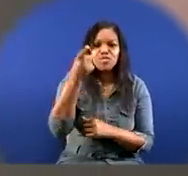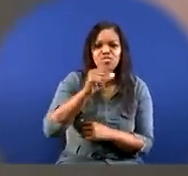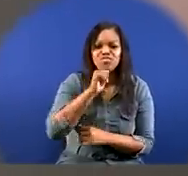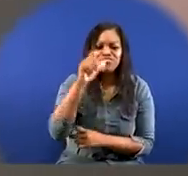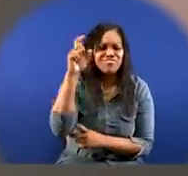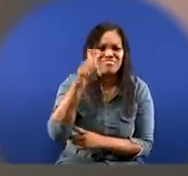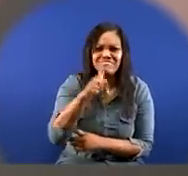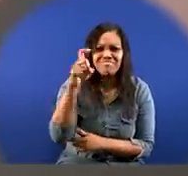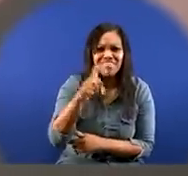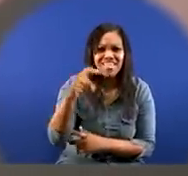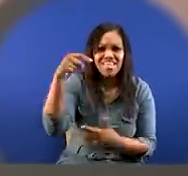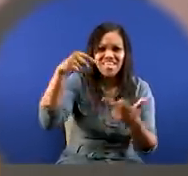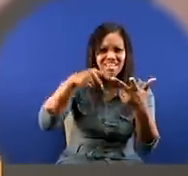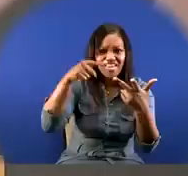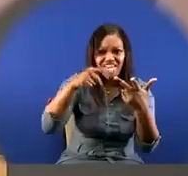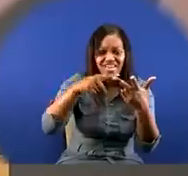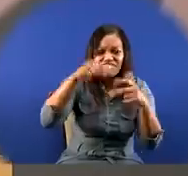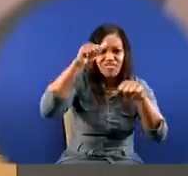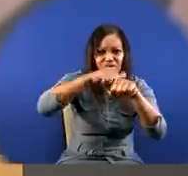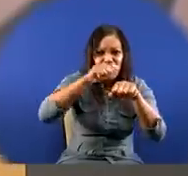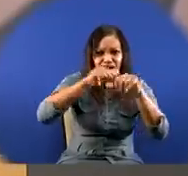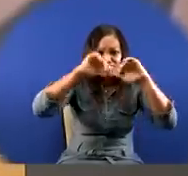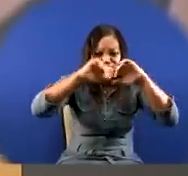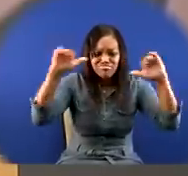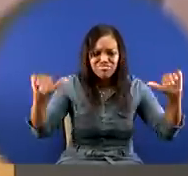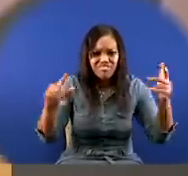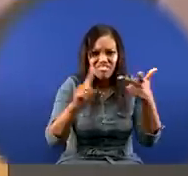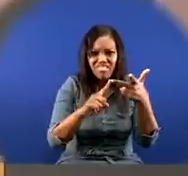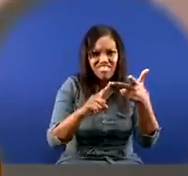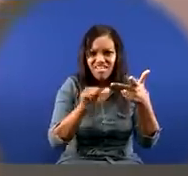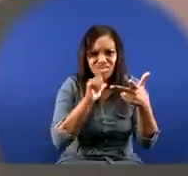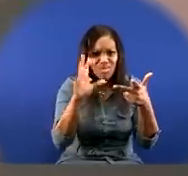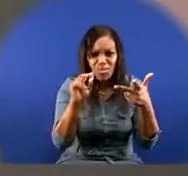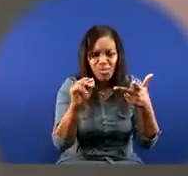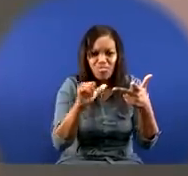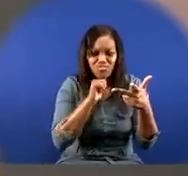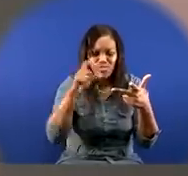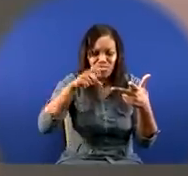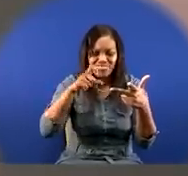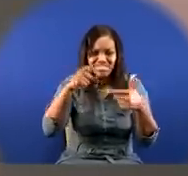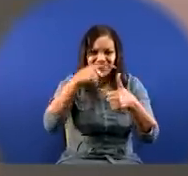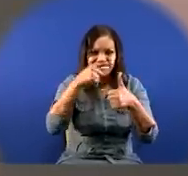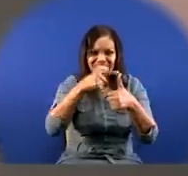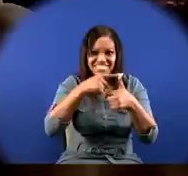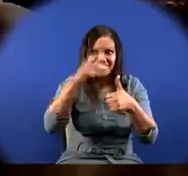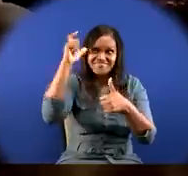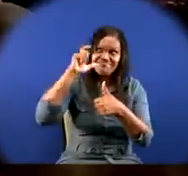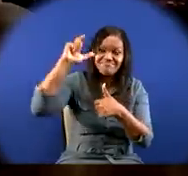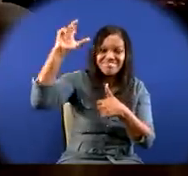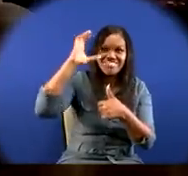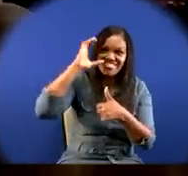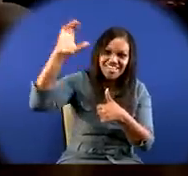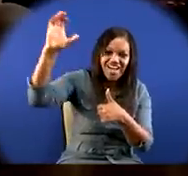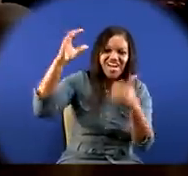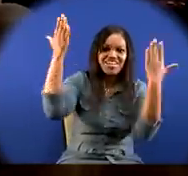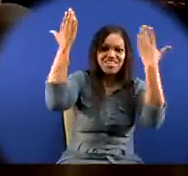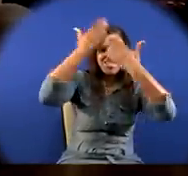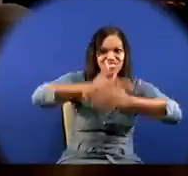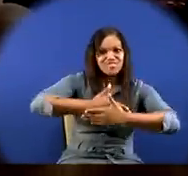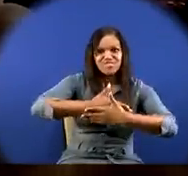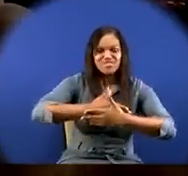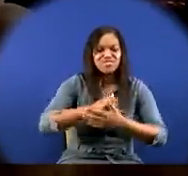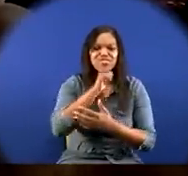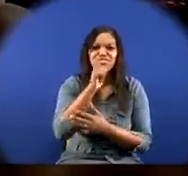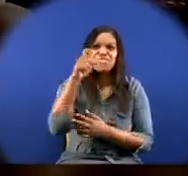don't need rocks split. You don't need the sun darkened. You don't